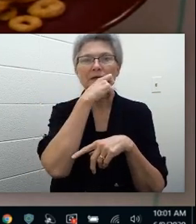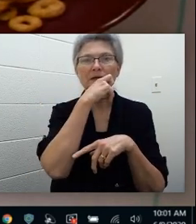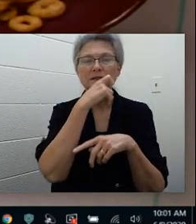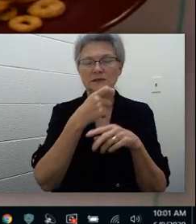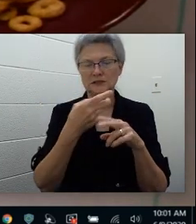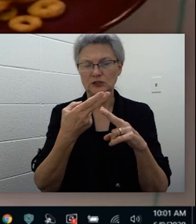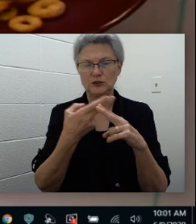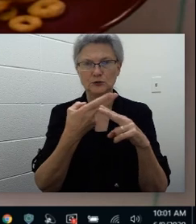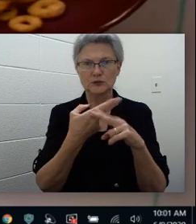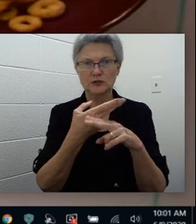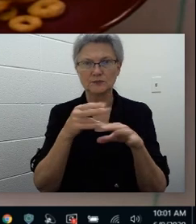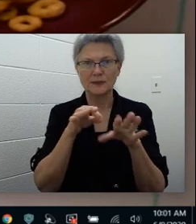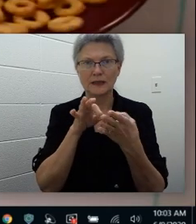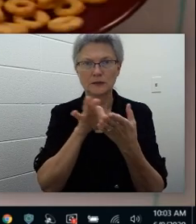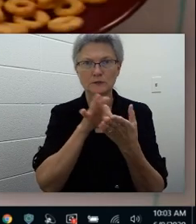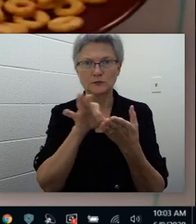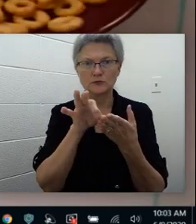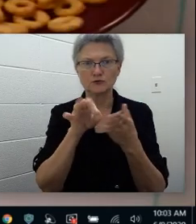represent dominoes.